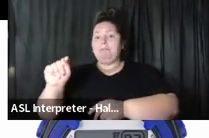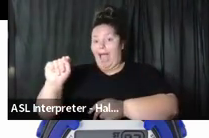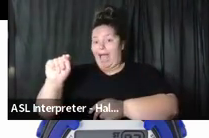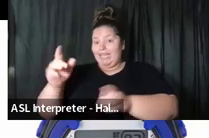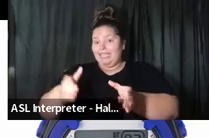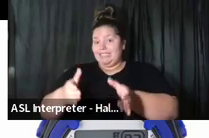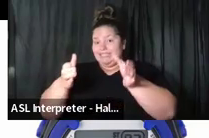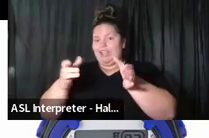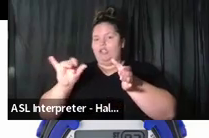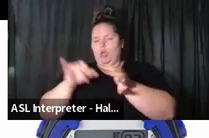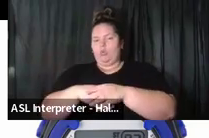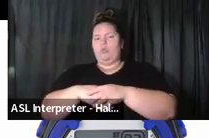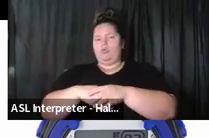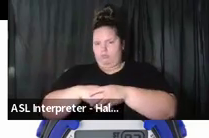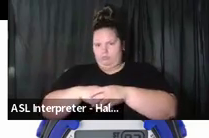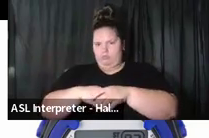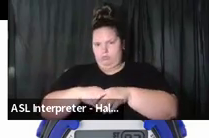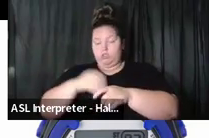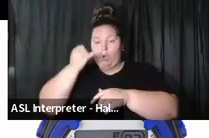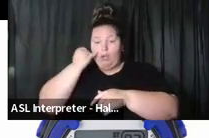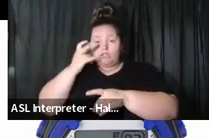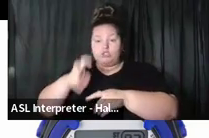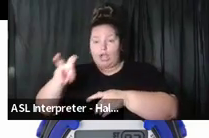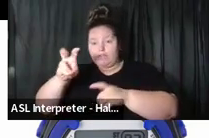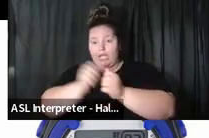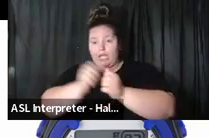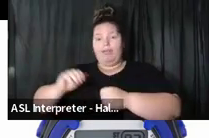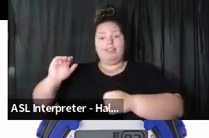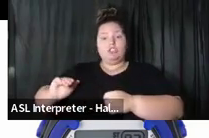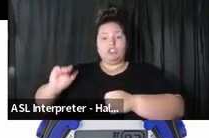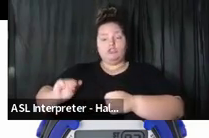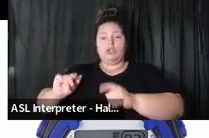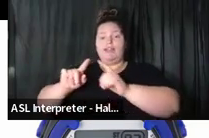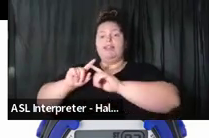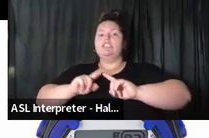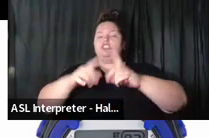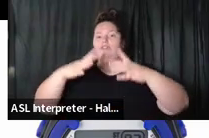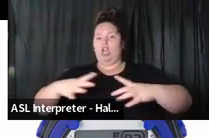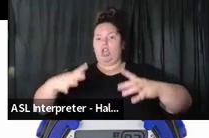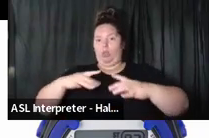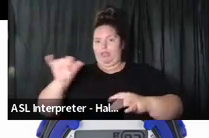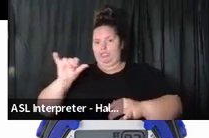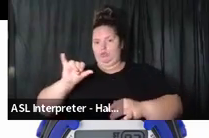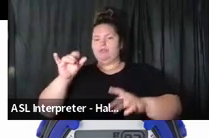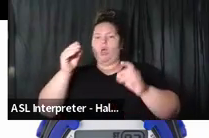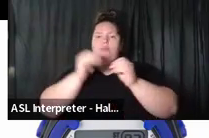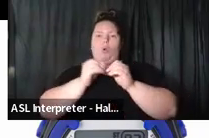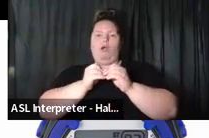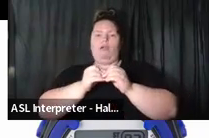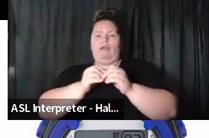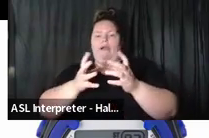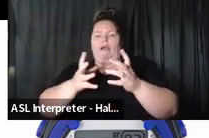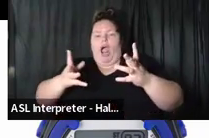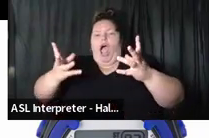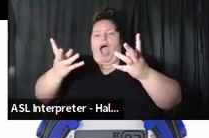So again, traveling with children, there's different clothing as well. So like more absorbable